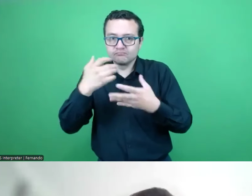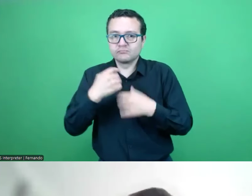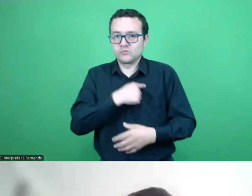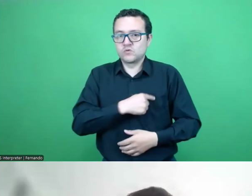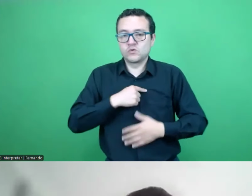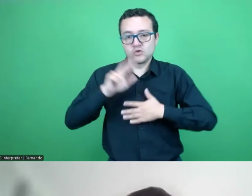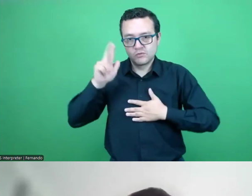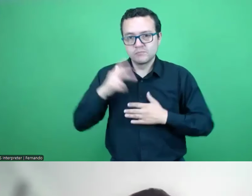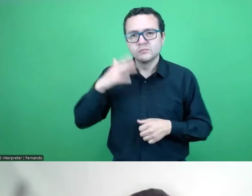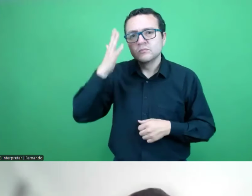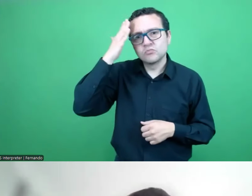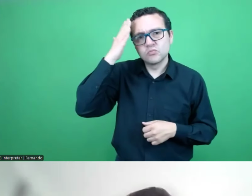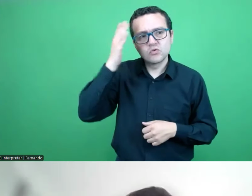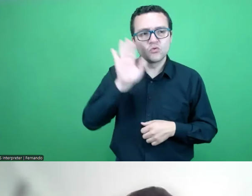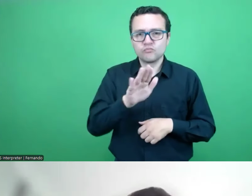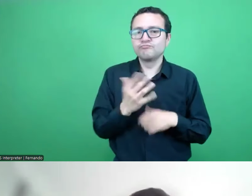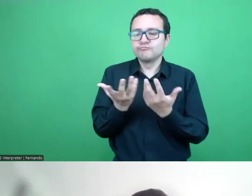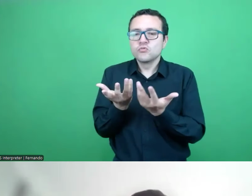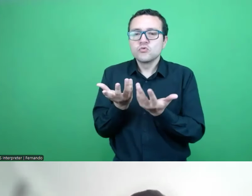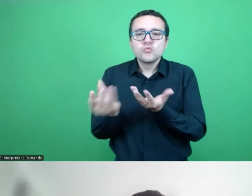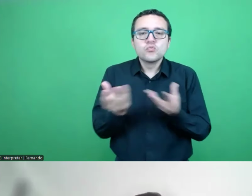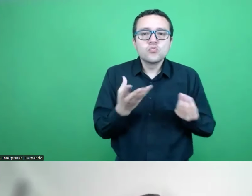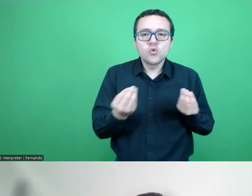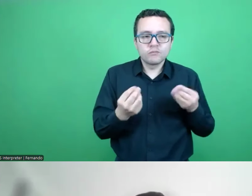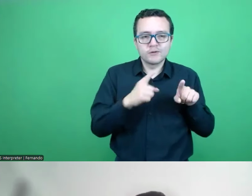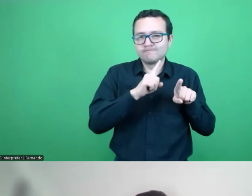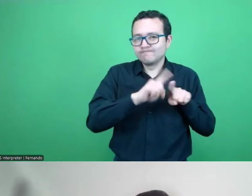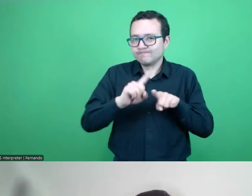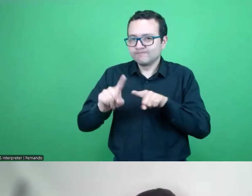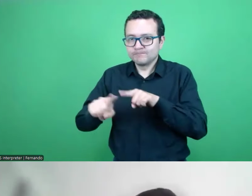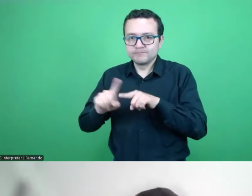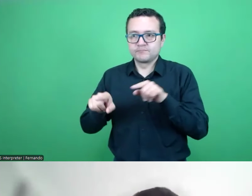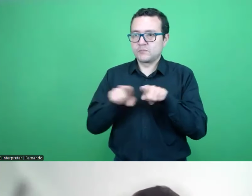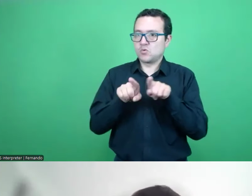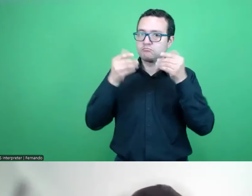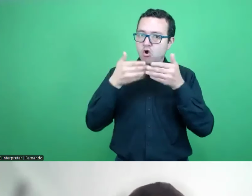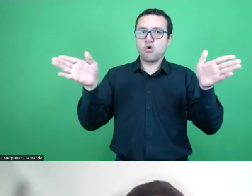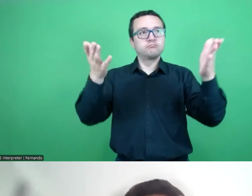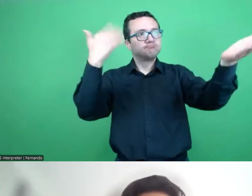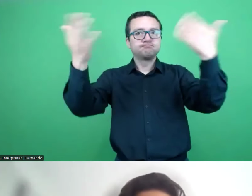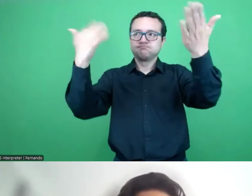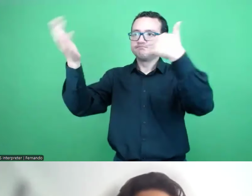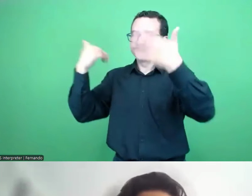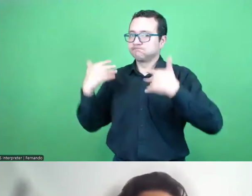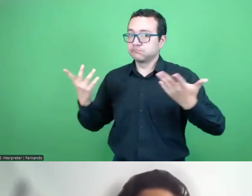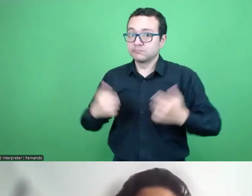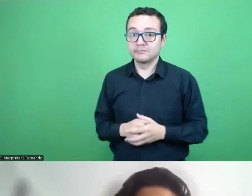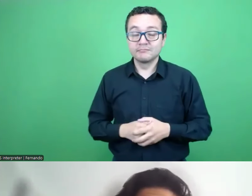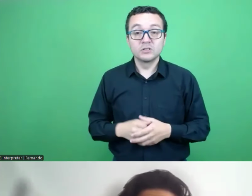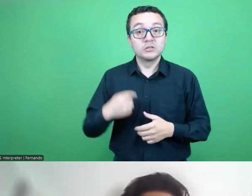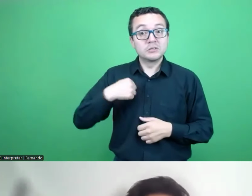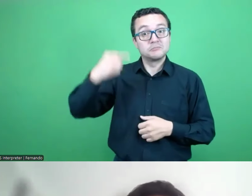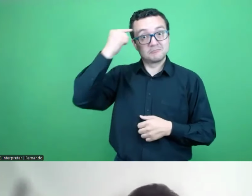are specific to their line of work. And I think it would be a great outcome to have a call to action